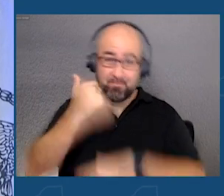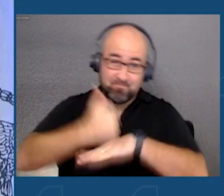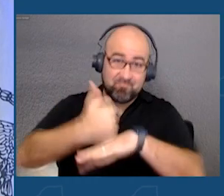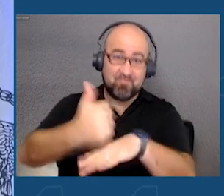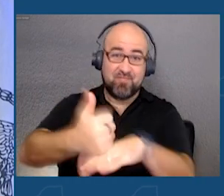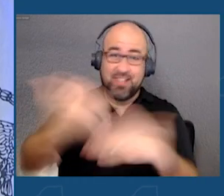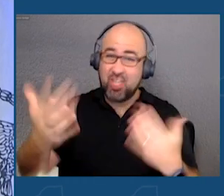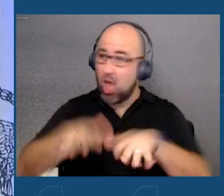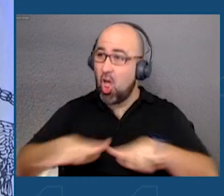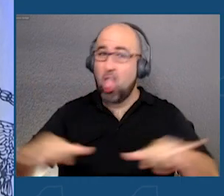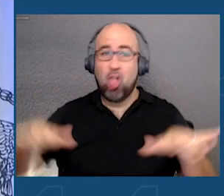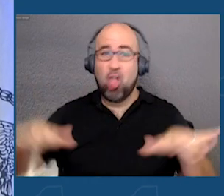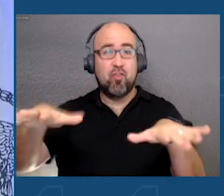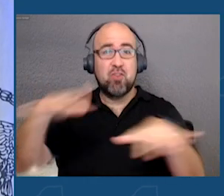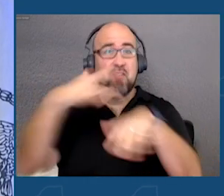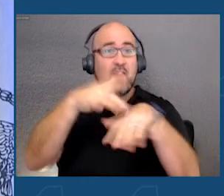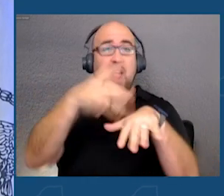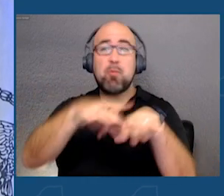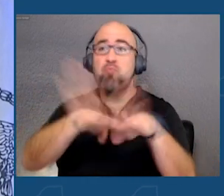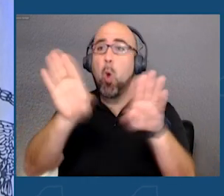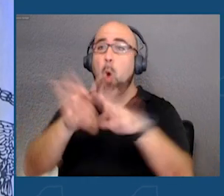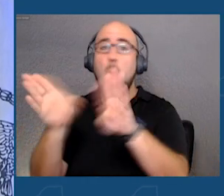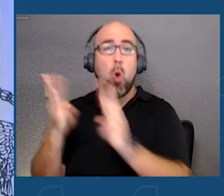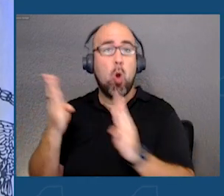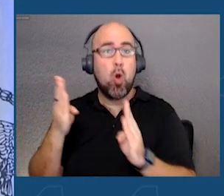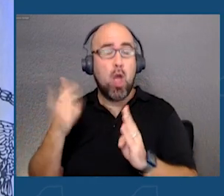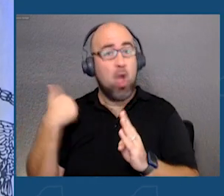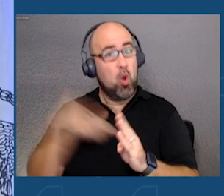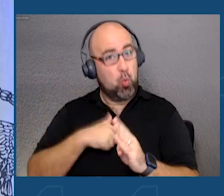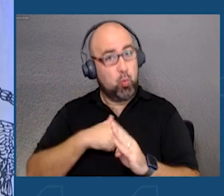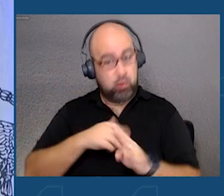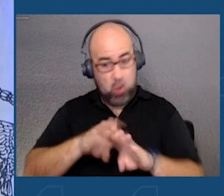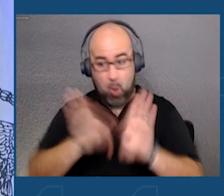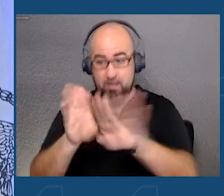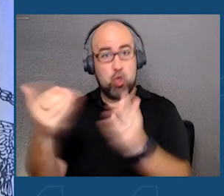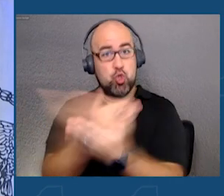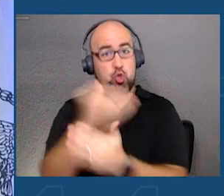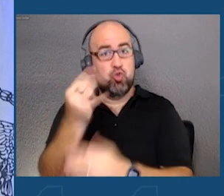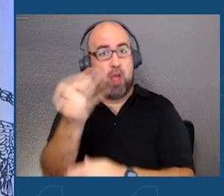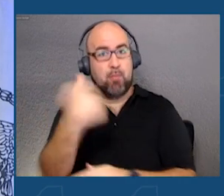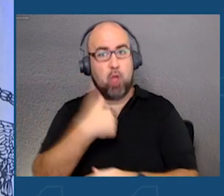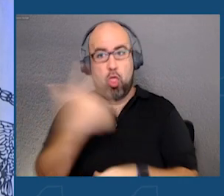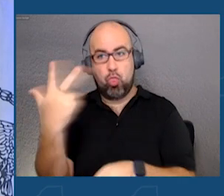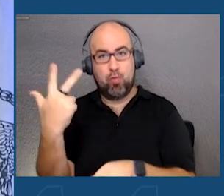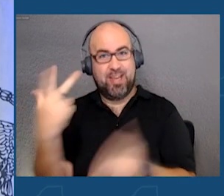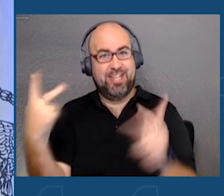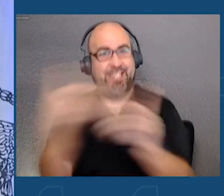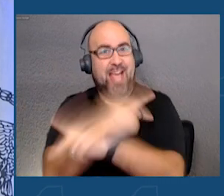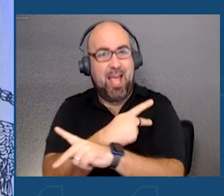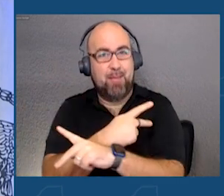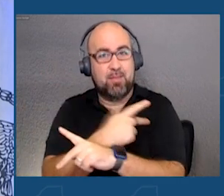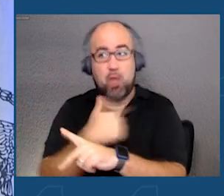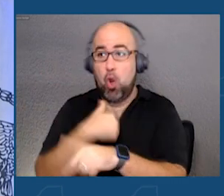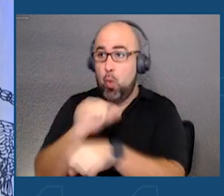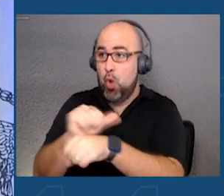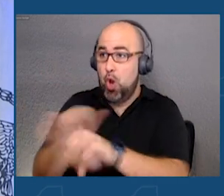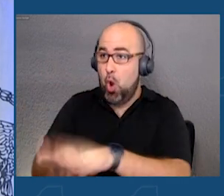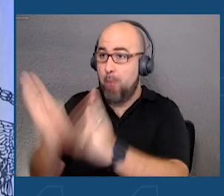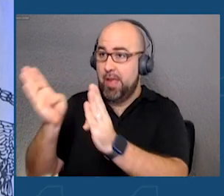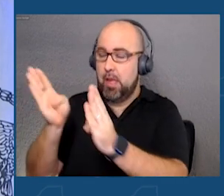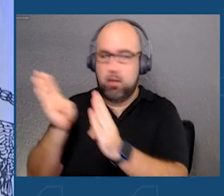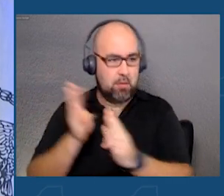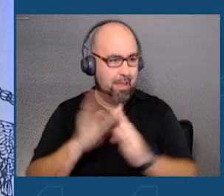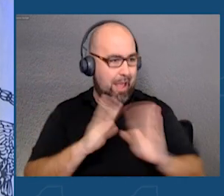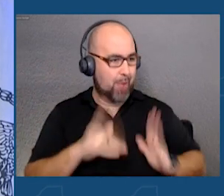We created jobs, though, at 3 times the rate as we created housing to put the people in who will work in those jobs. So that's